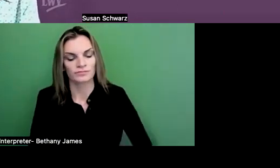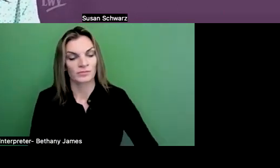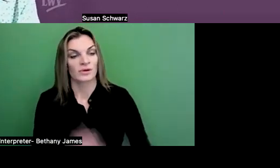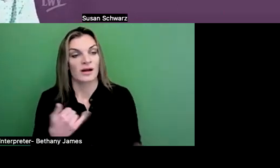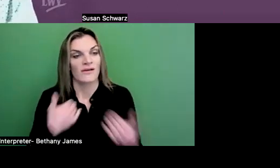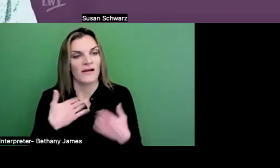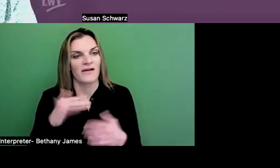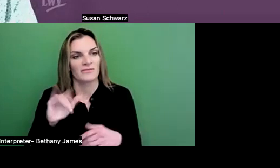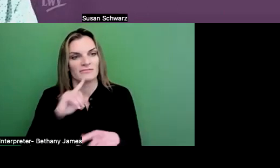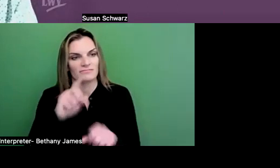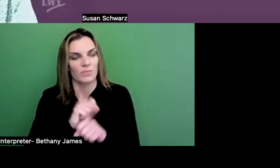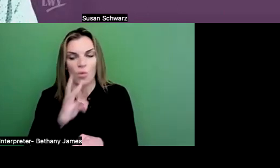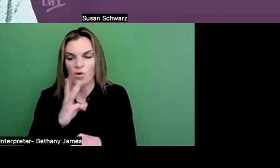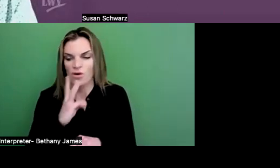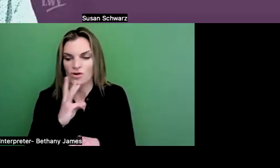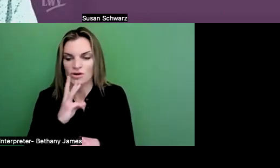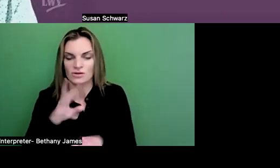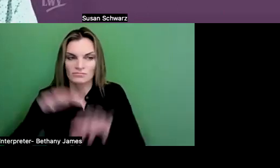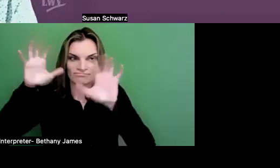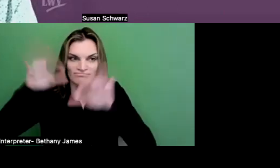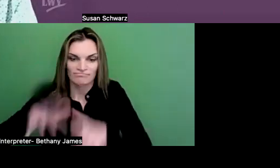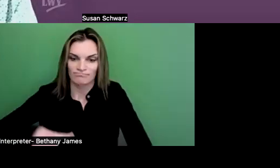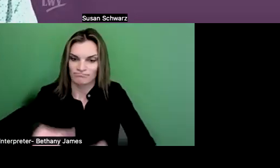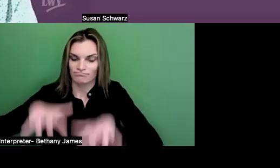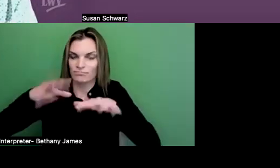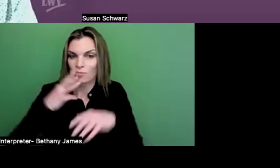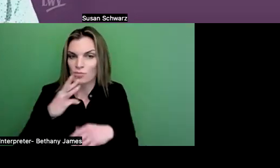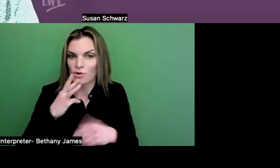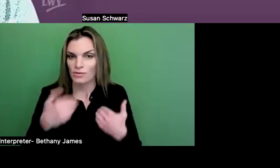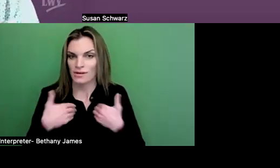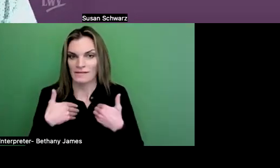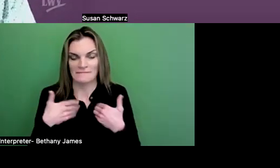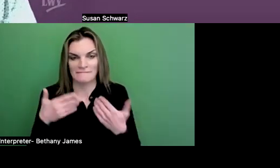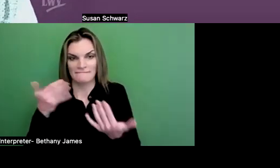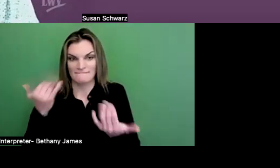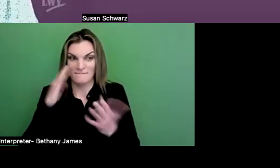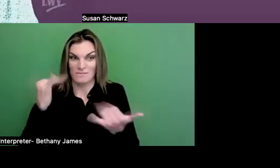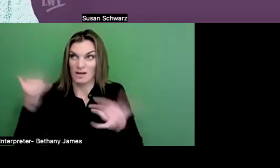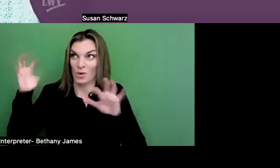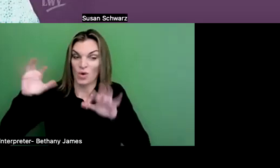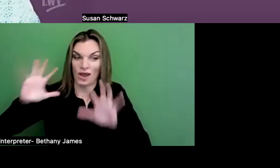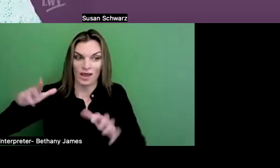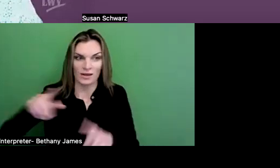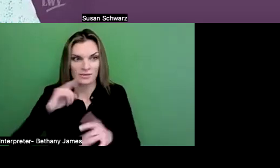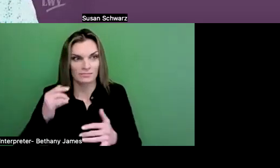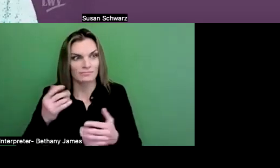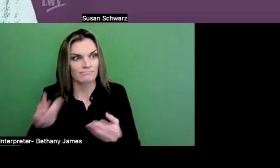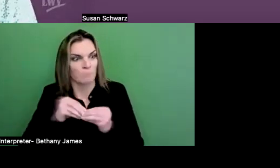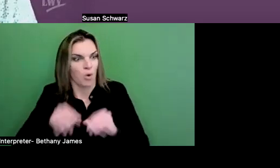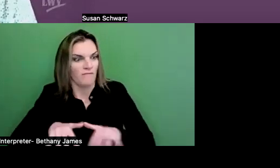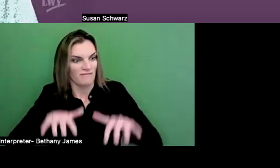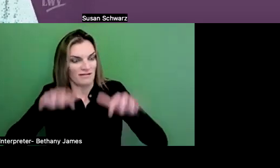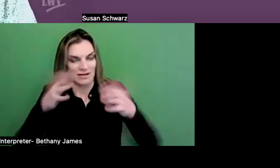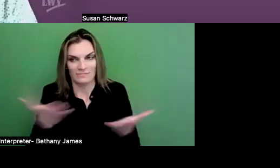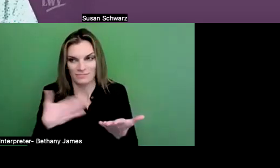with, global warming and the additional water that's falling, and how our infrastructure is